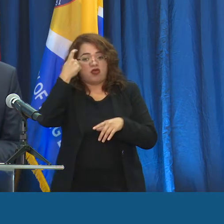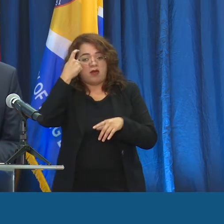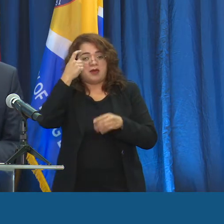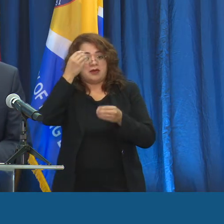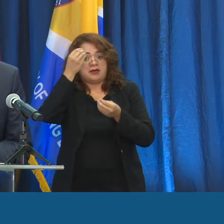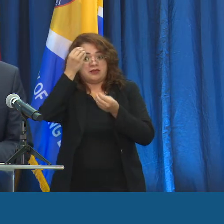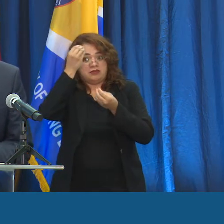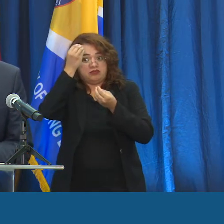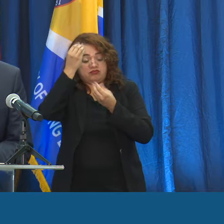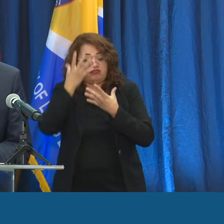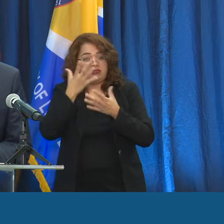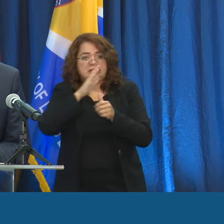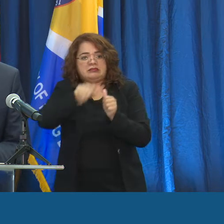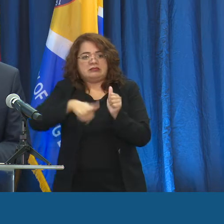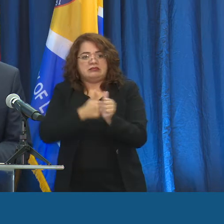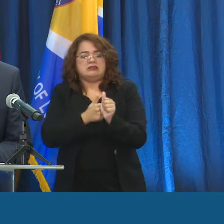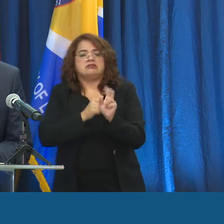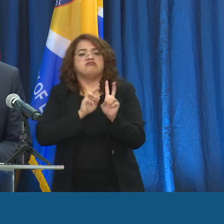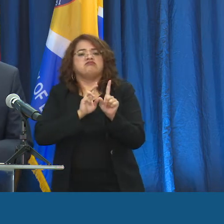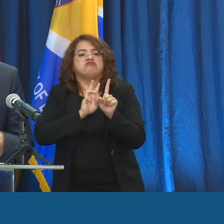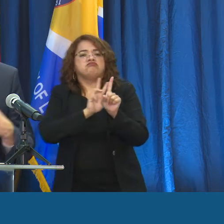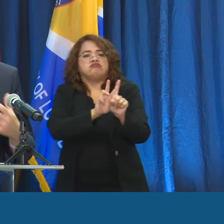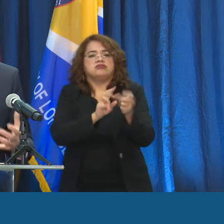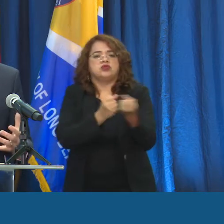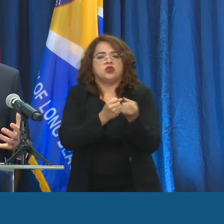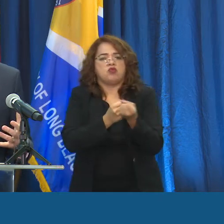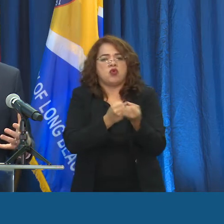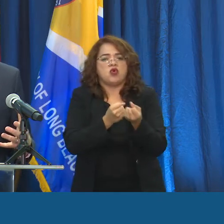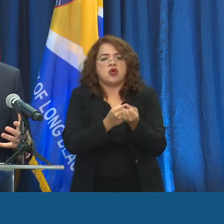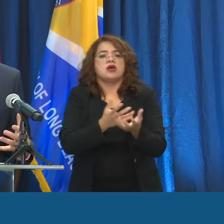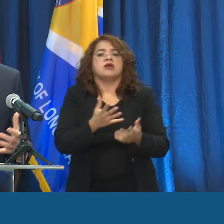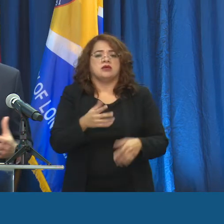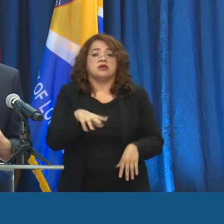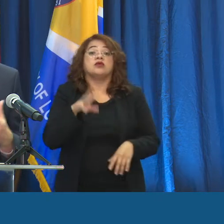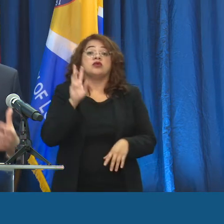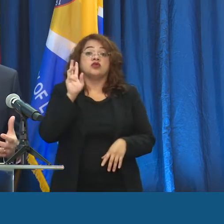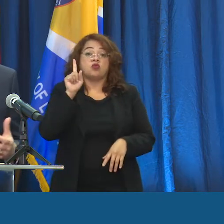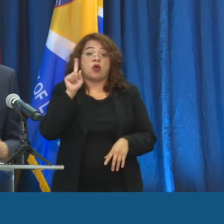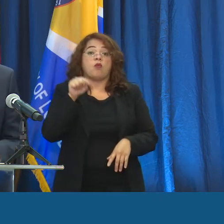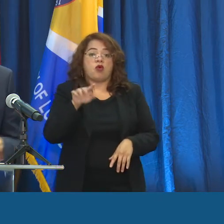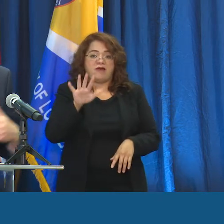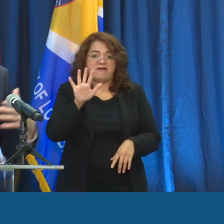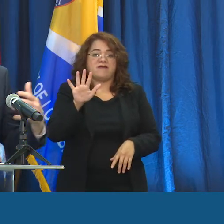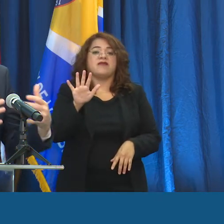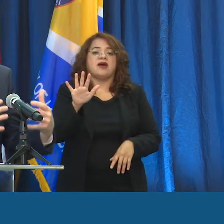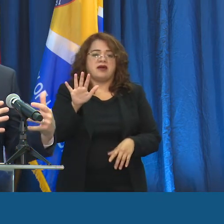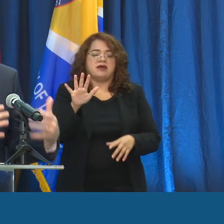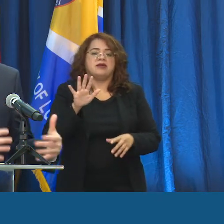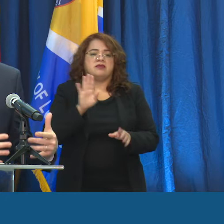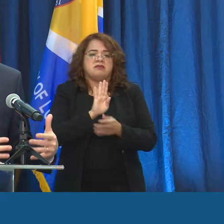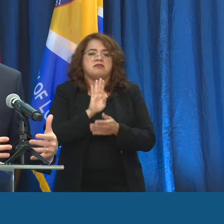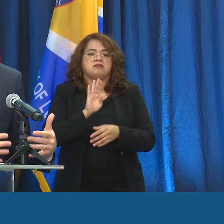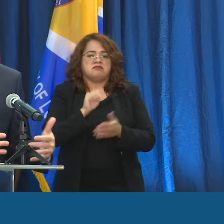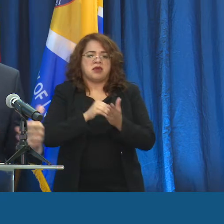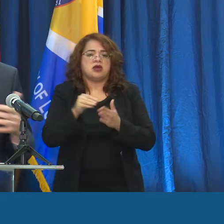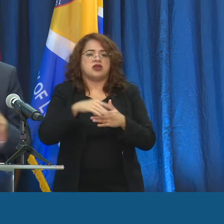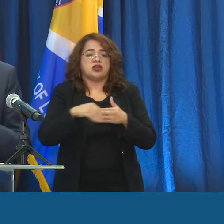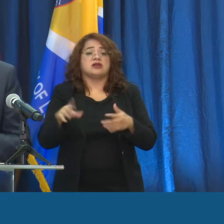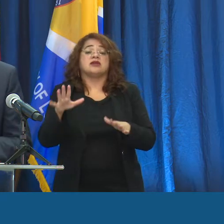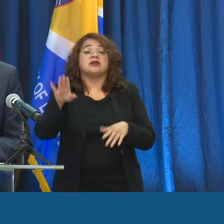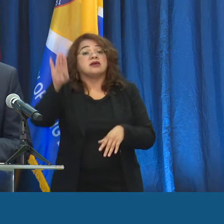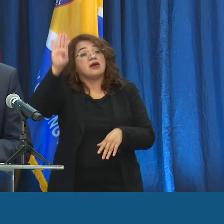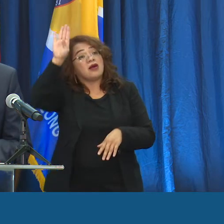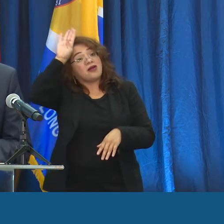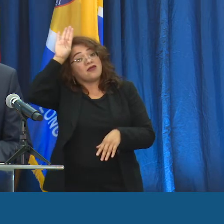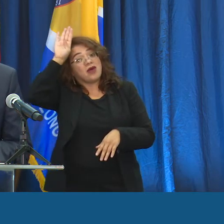of $1.5 million. We're going to relook at how we provide homeless services, going from a firefighter-based model to